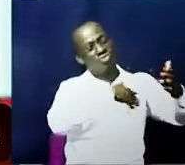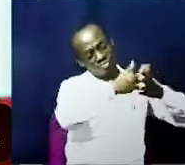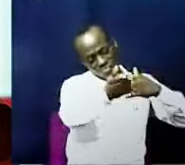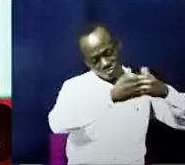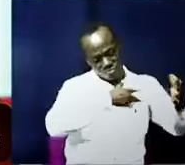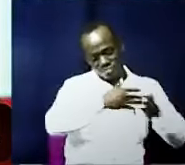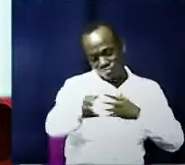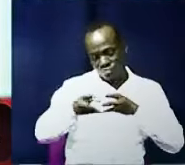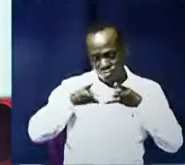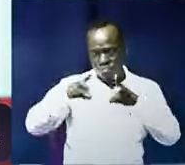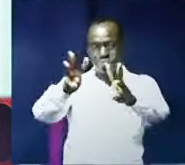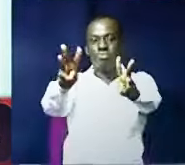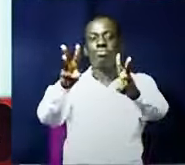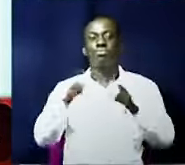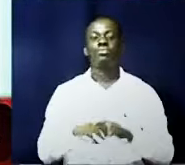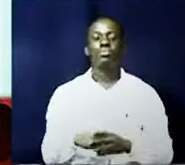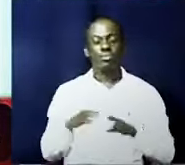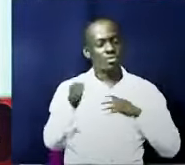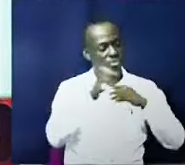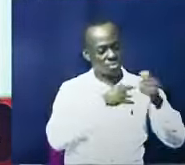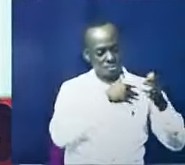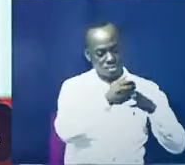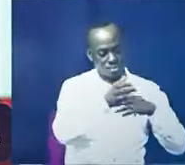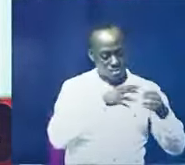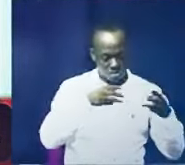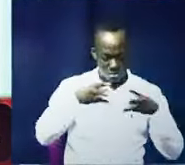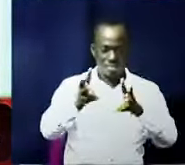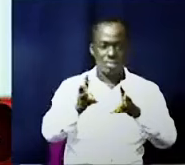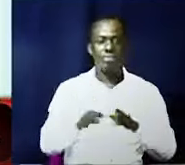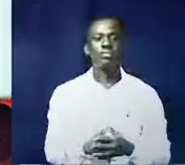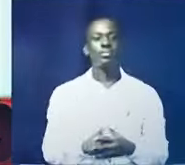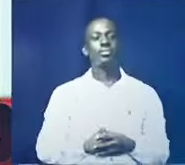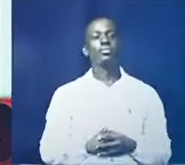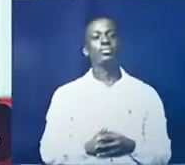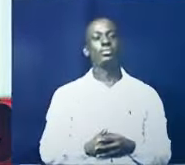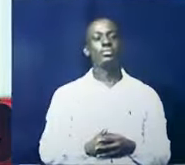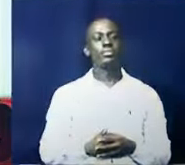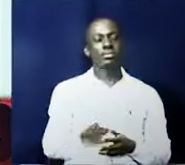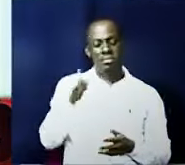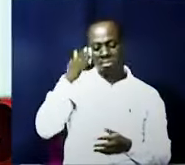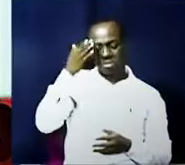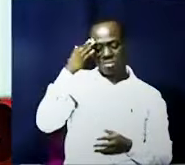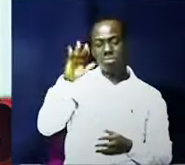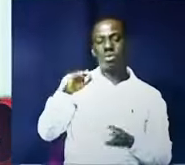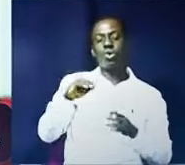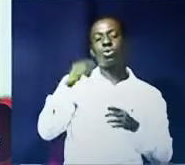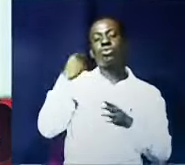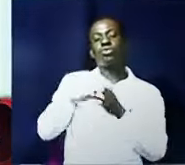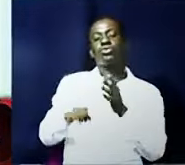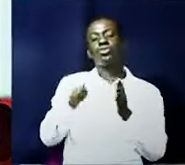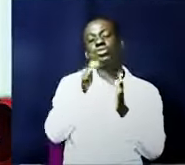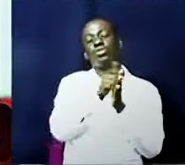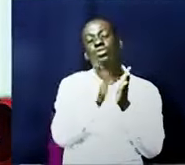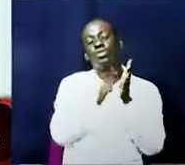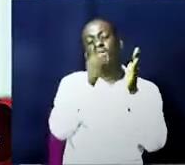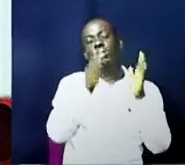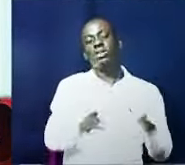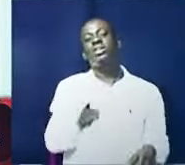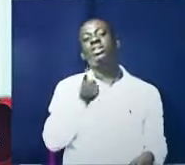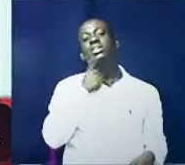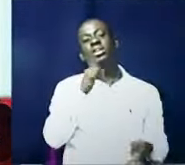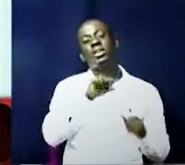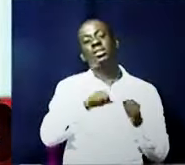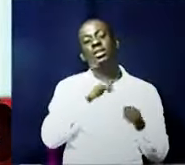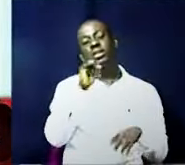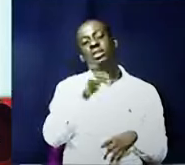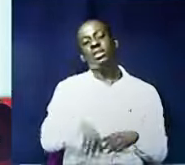so. Don't know what the lawyers will say about tempted in every way. Now, because Jesus